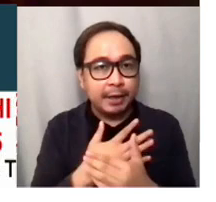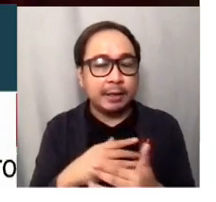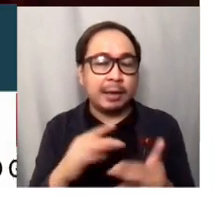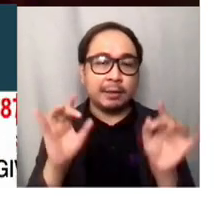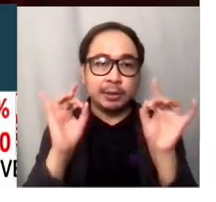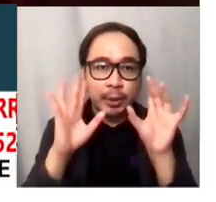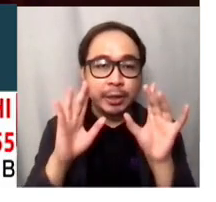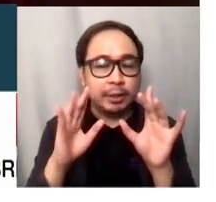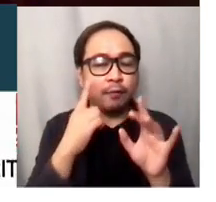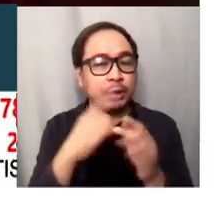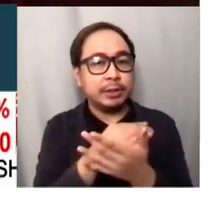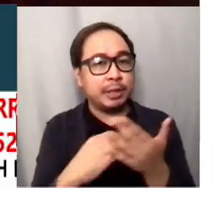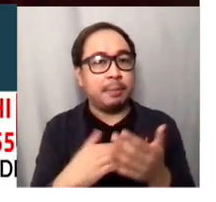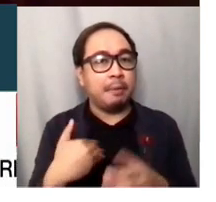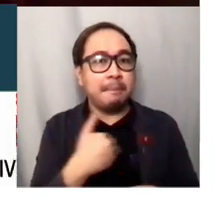of our members.